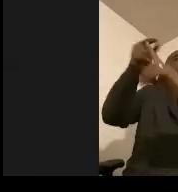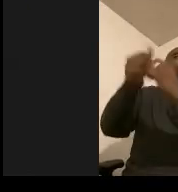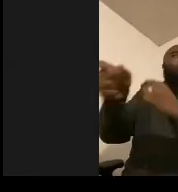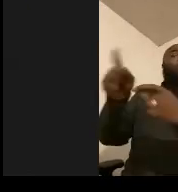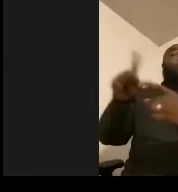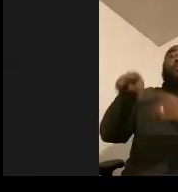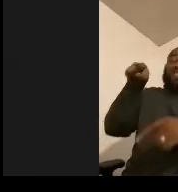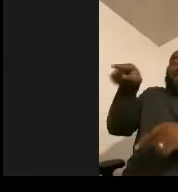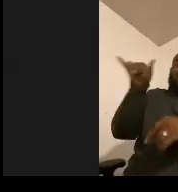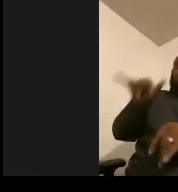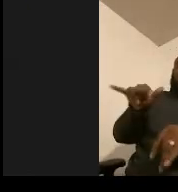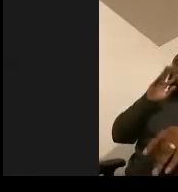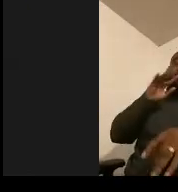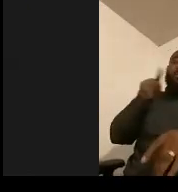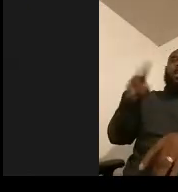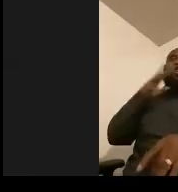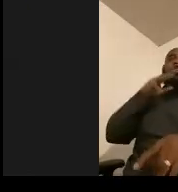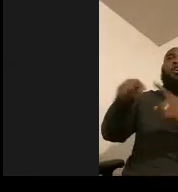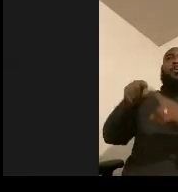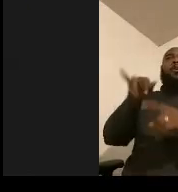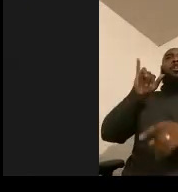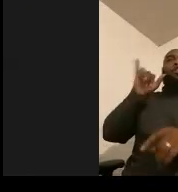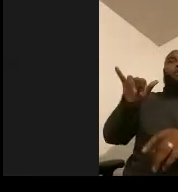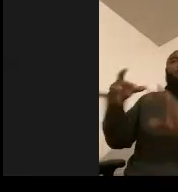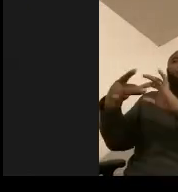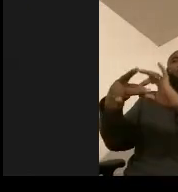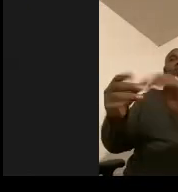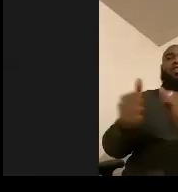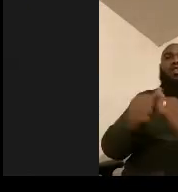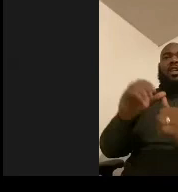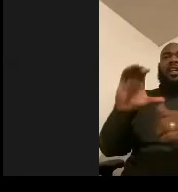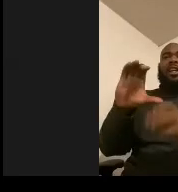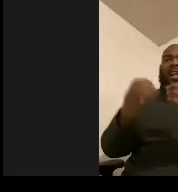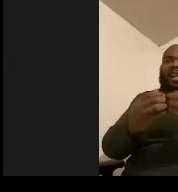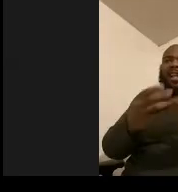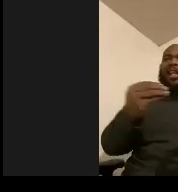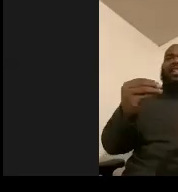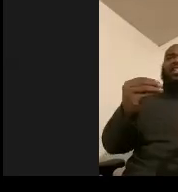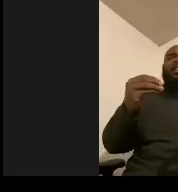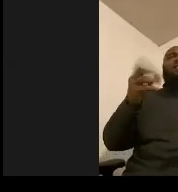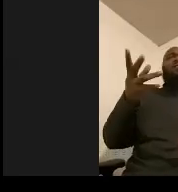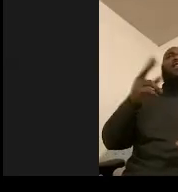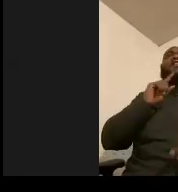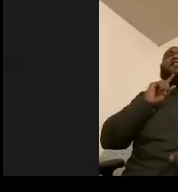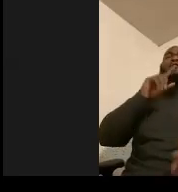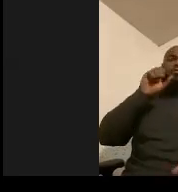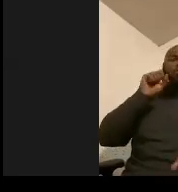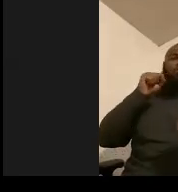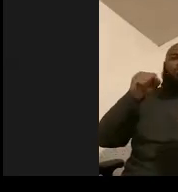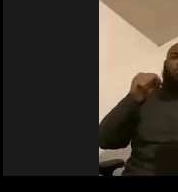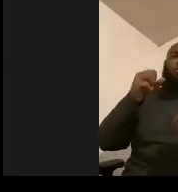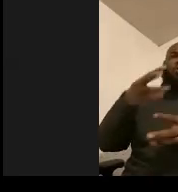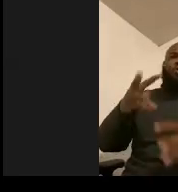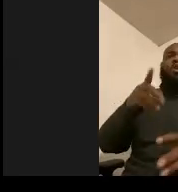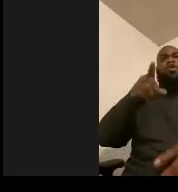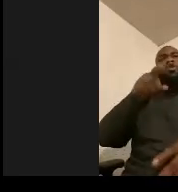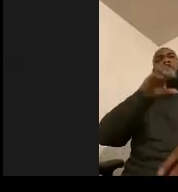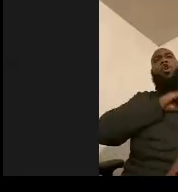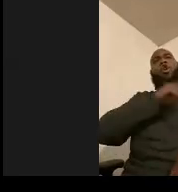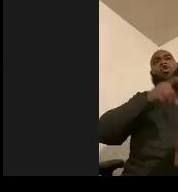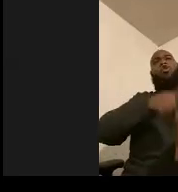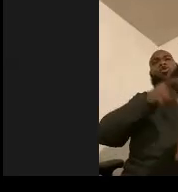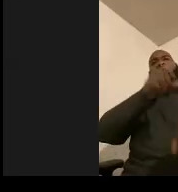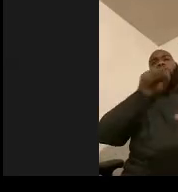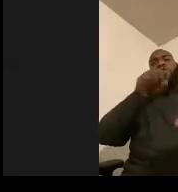talks about those connections to class in a very firm way. So people should check that out at their own time. I'm at the end of my